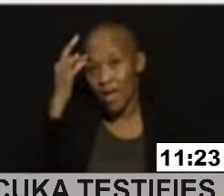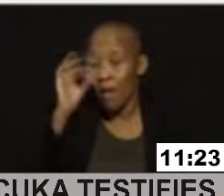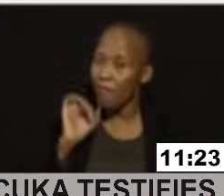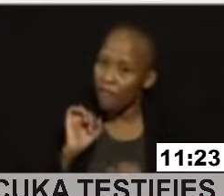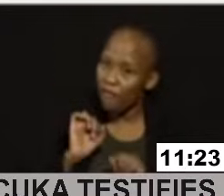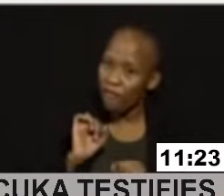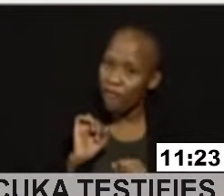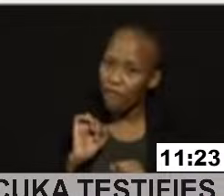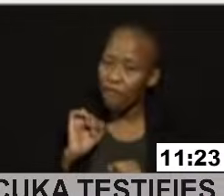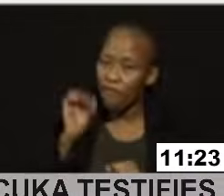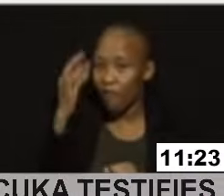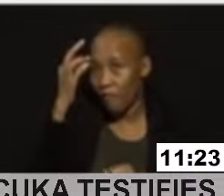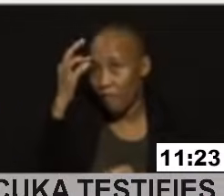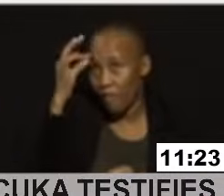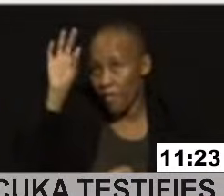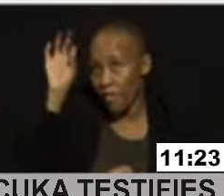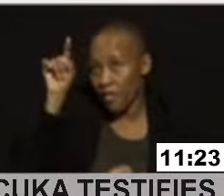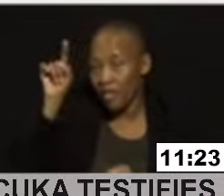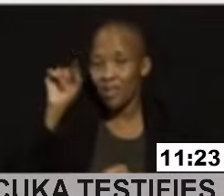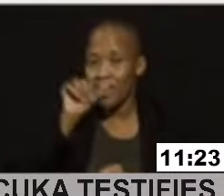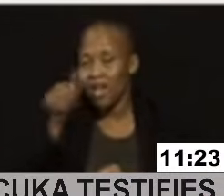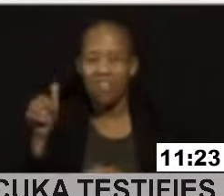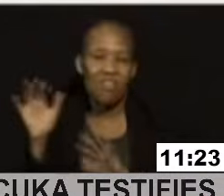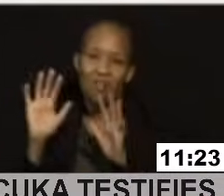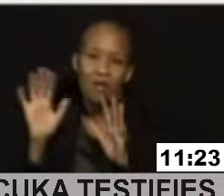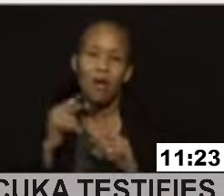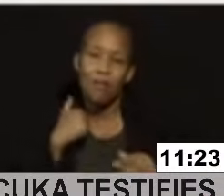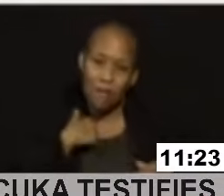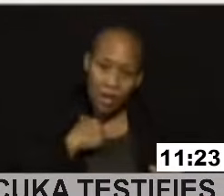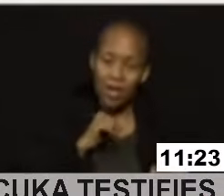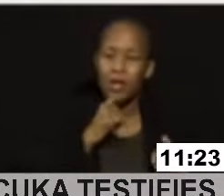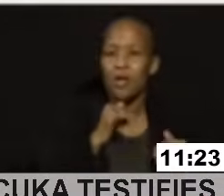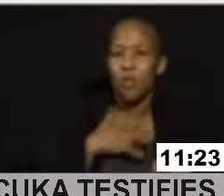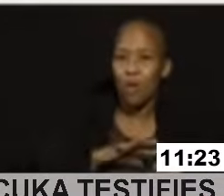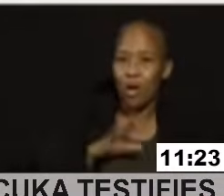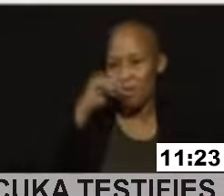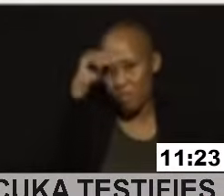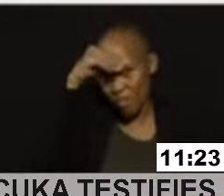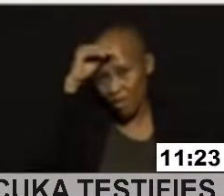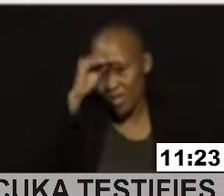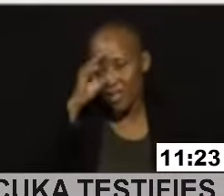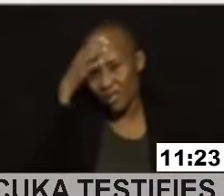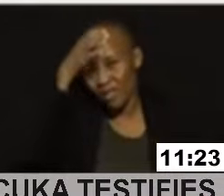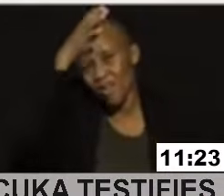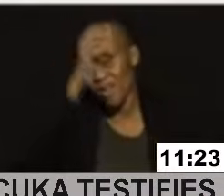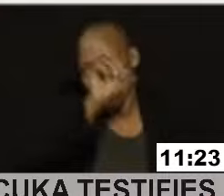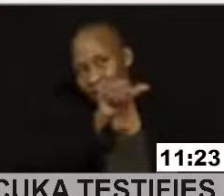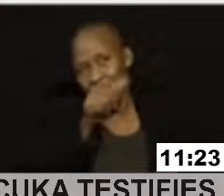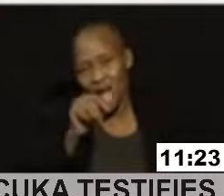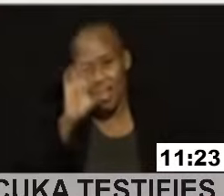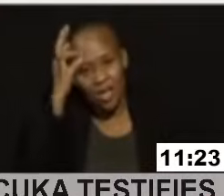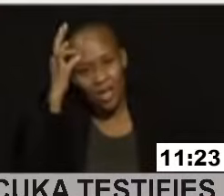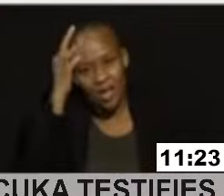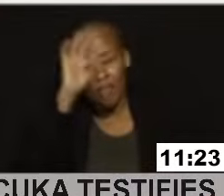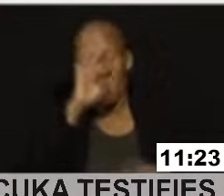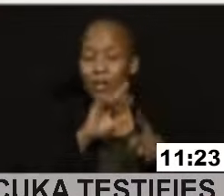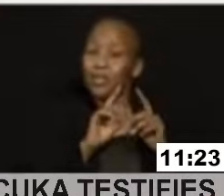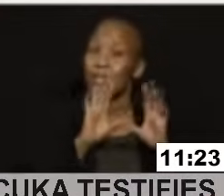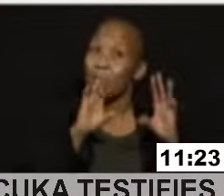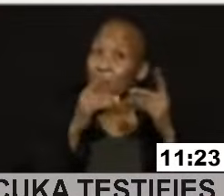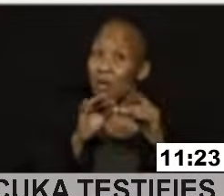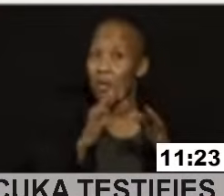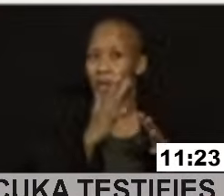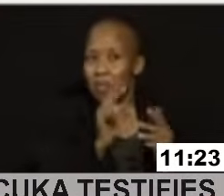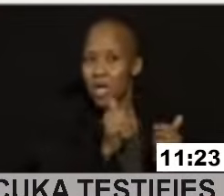foster relations with the Department of Justice, with the police, with the intelligence, and all other government departments, and work very closely